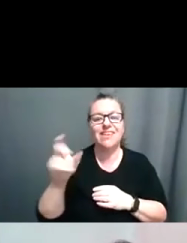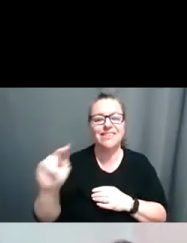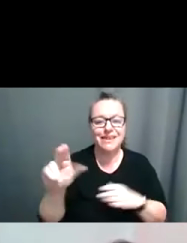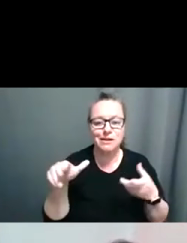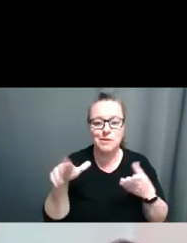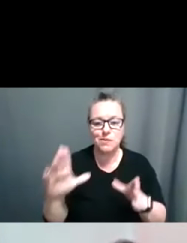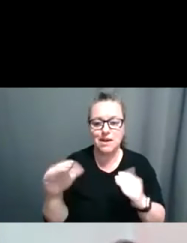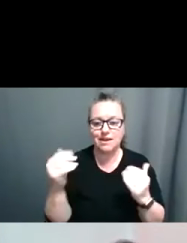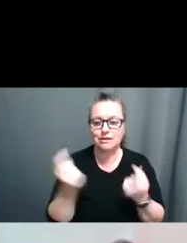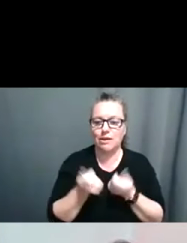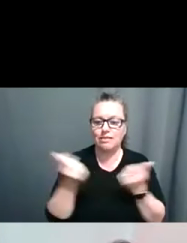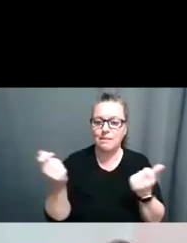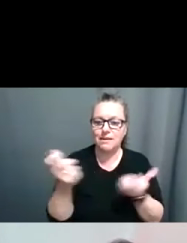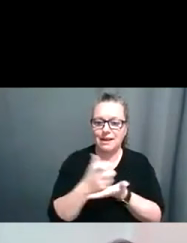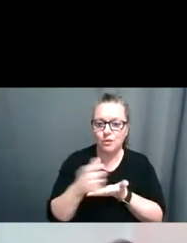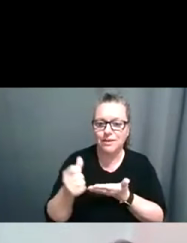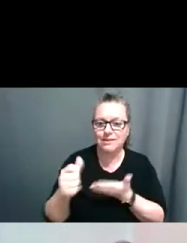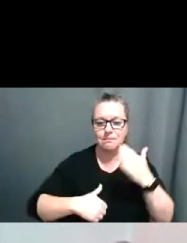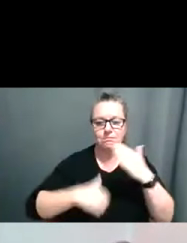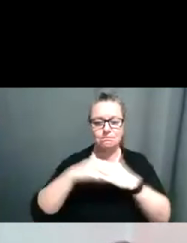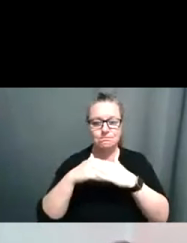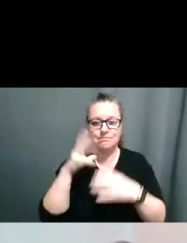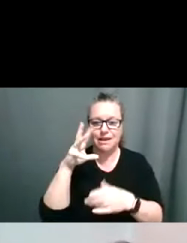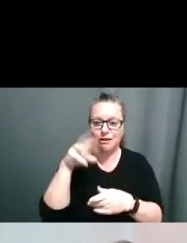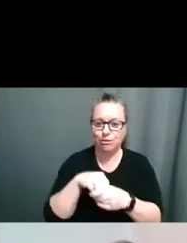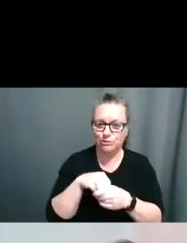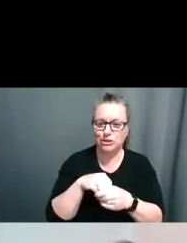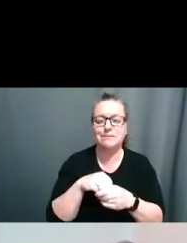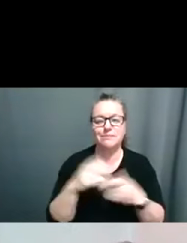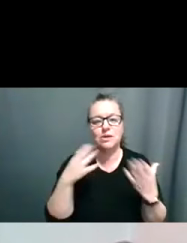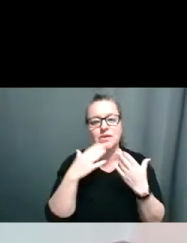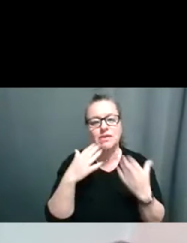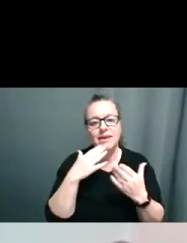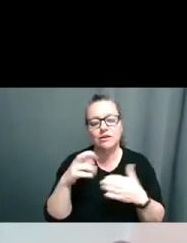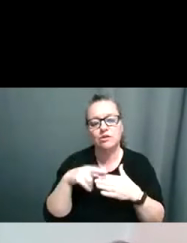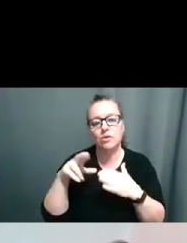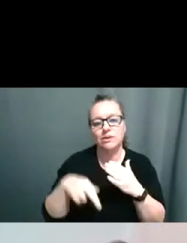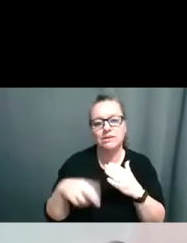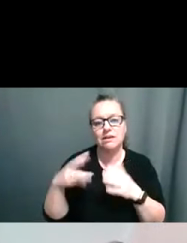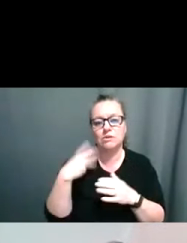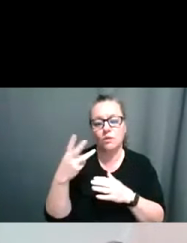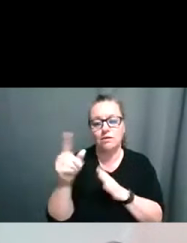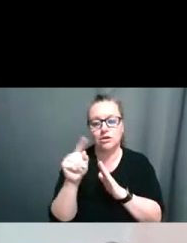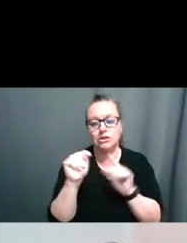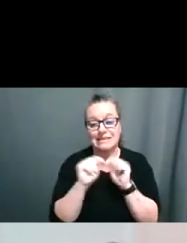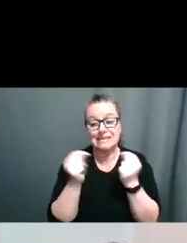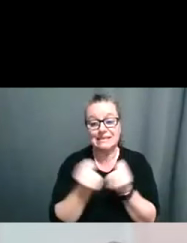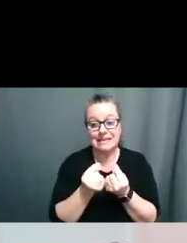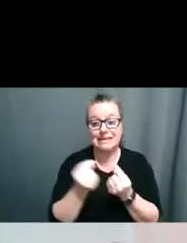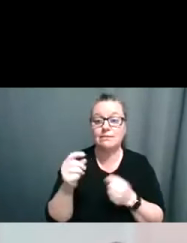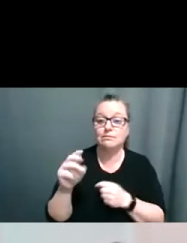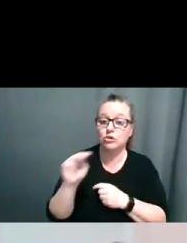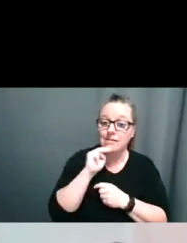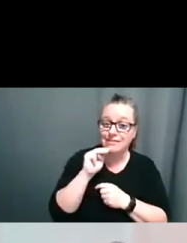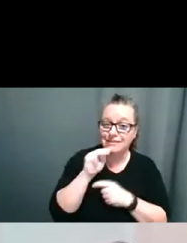terms of eliminating waste and maximizing inclusion. So thank you to the Results Washington team, to Melissa as